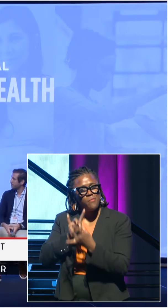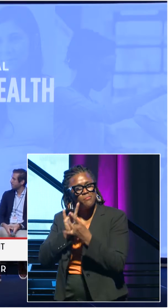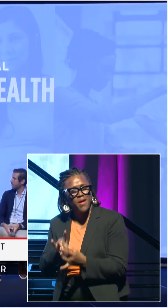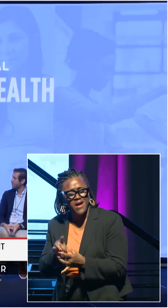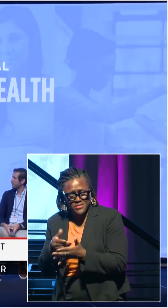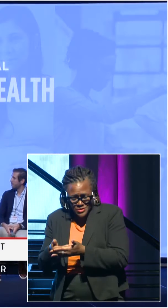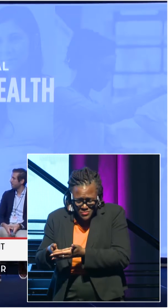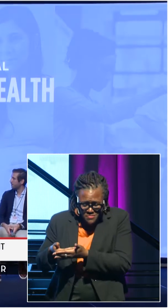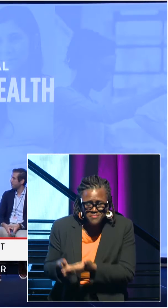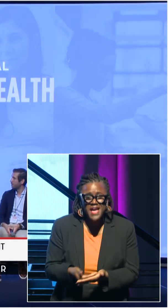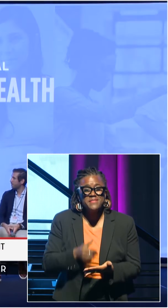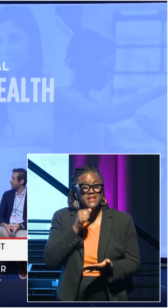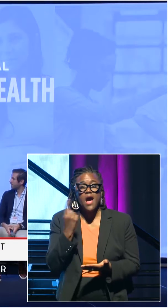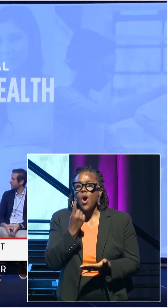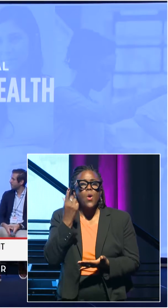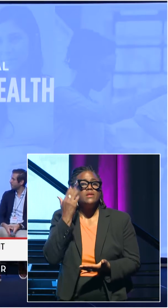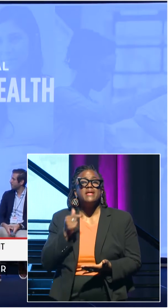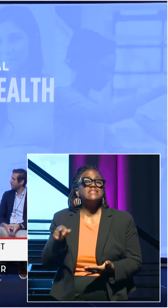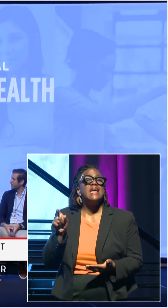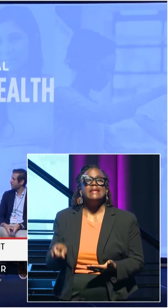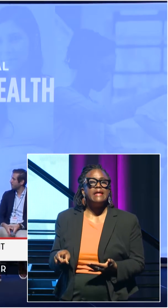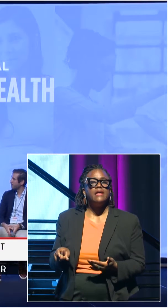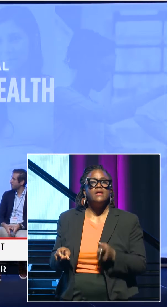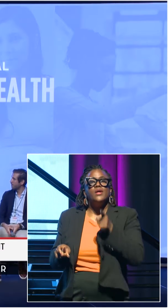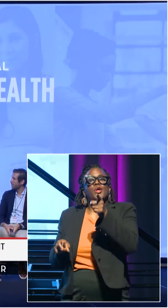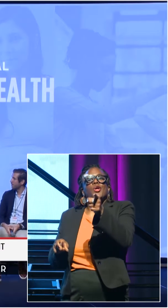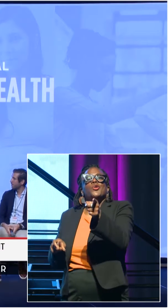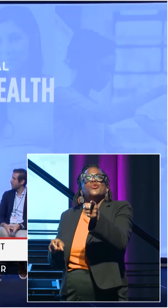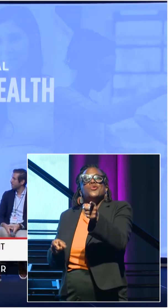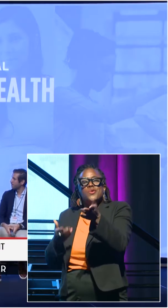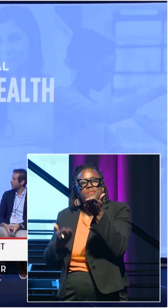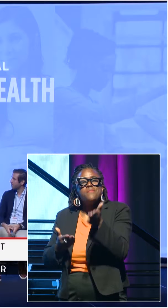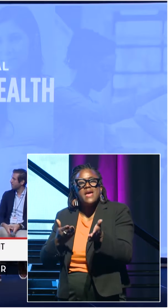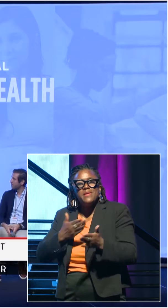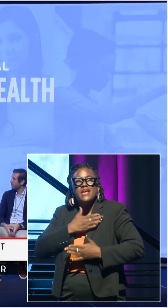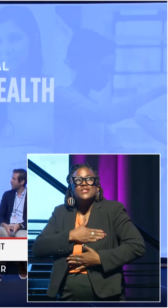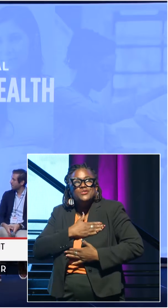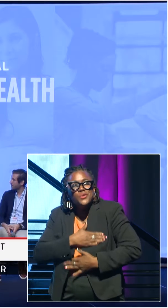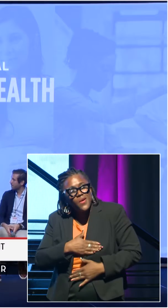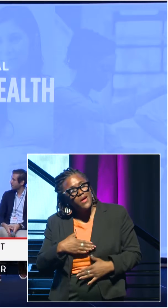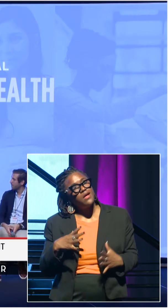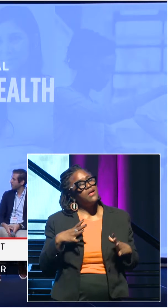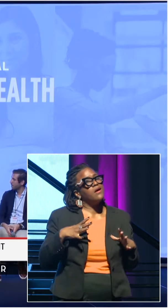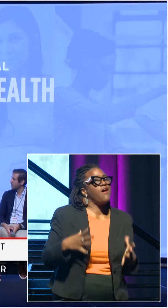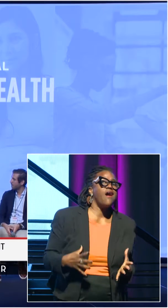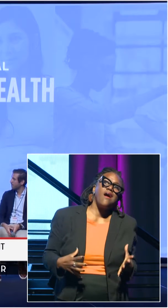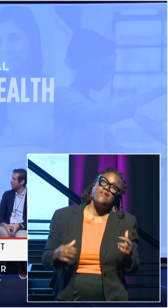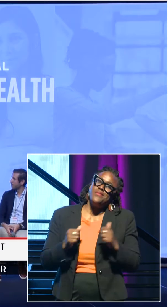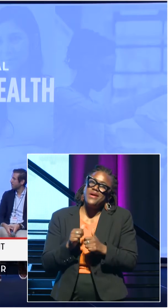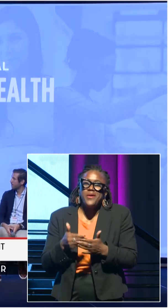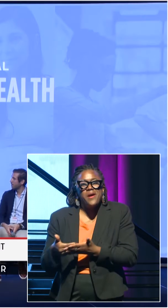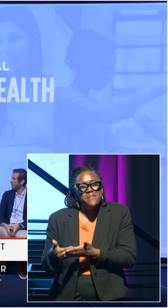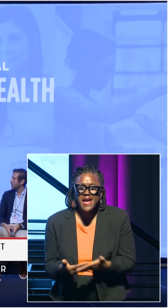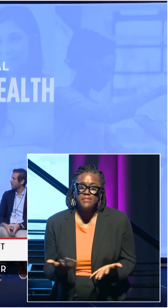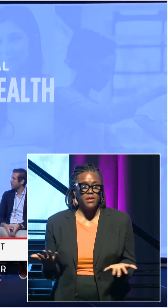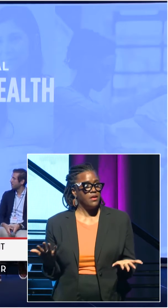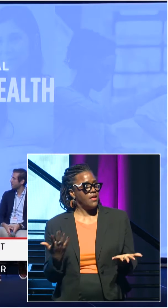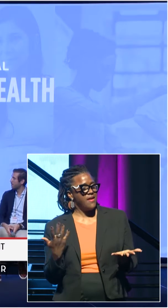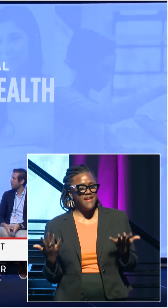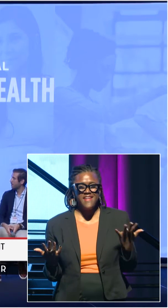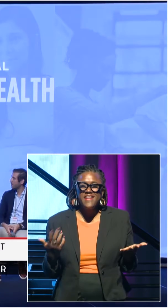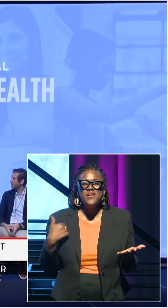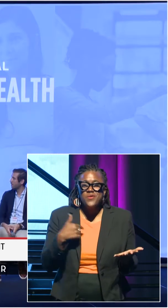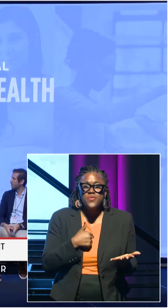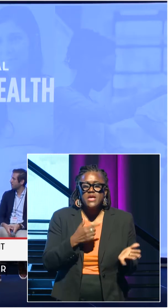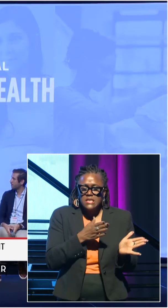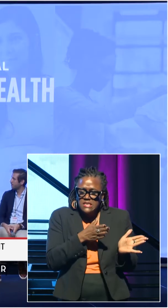your child, not just because the child needs it, but because you may actually enjoy the time you have with your child. And so when we begin